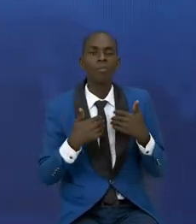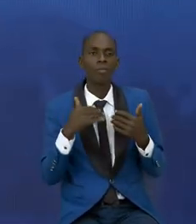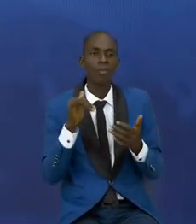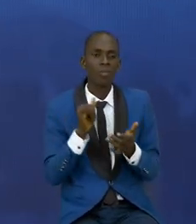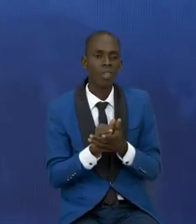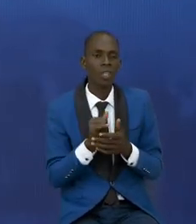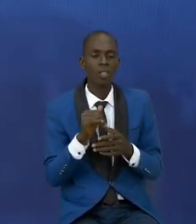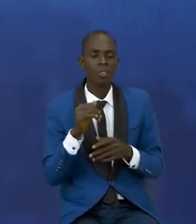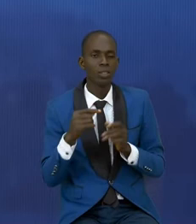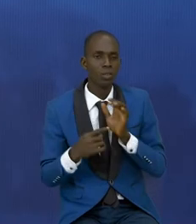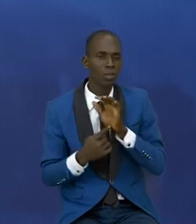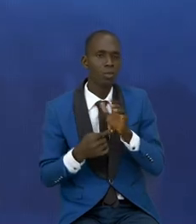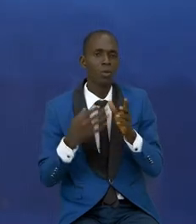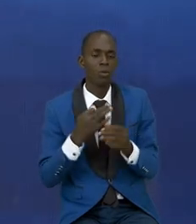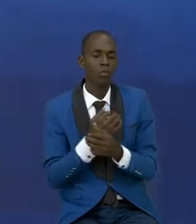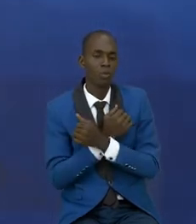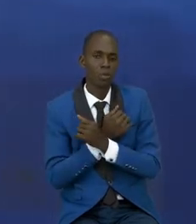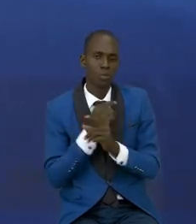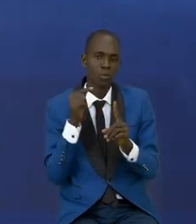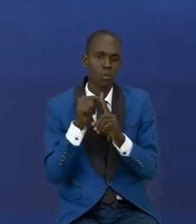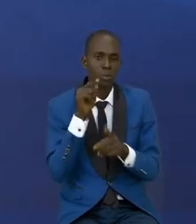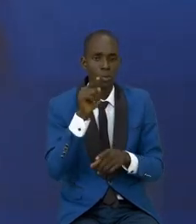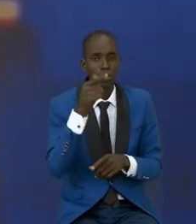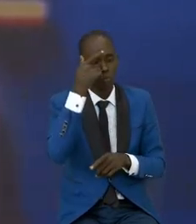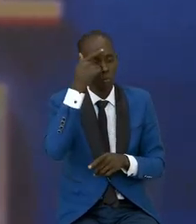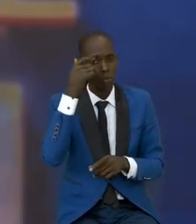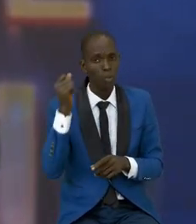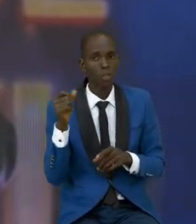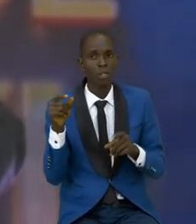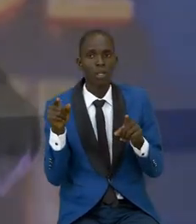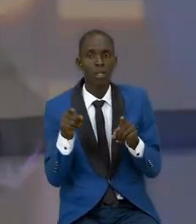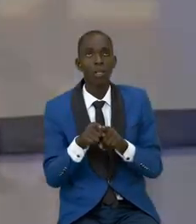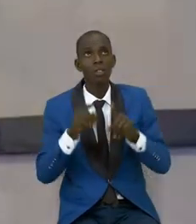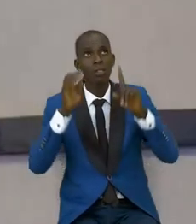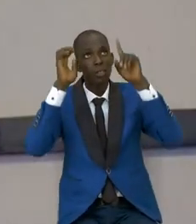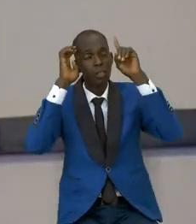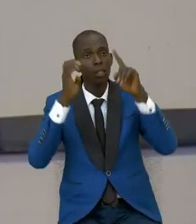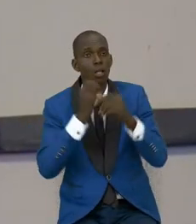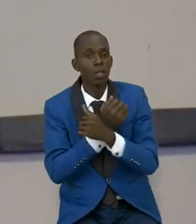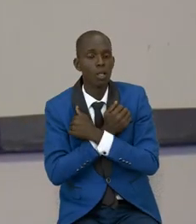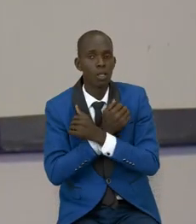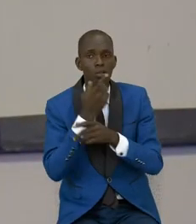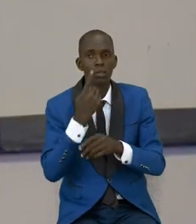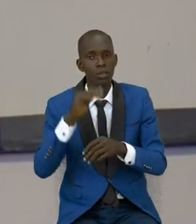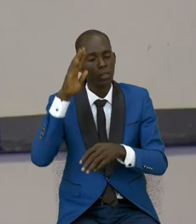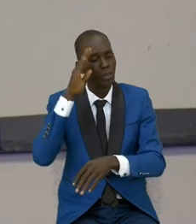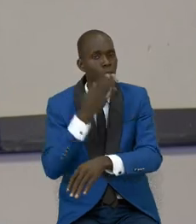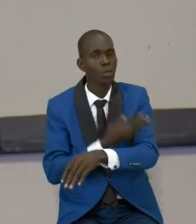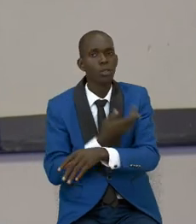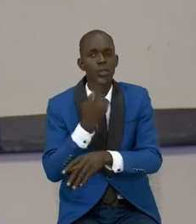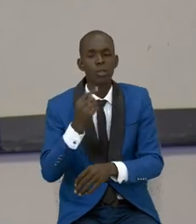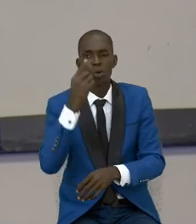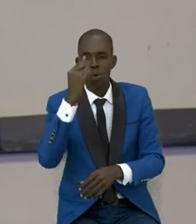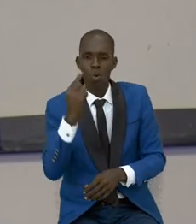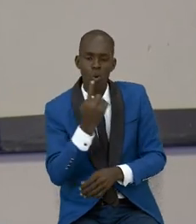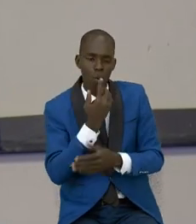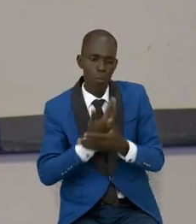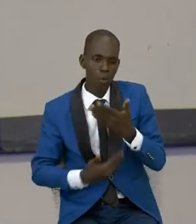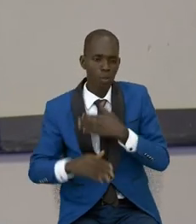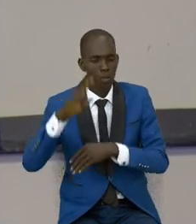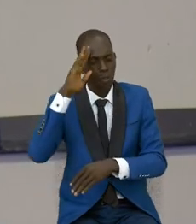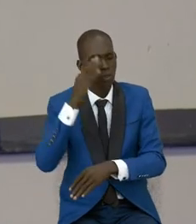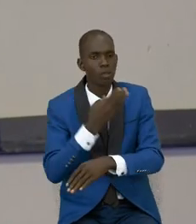love towards you, because as he loved the Son, the only begotten Son, in such